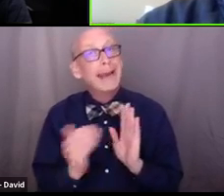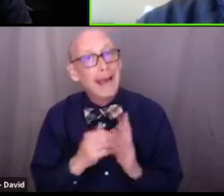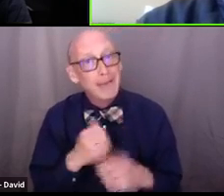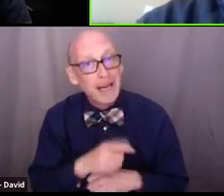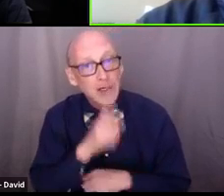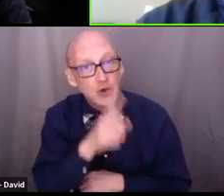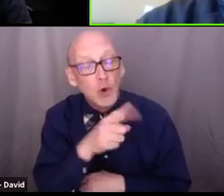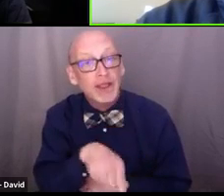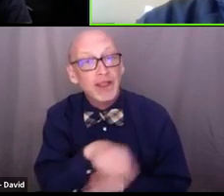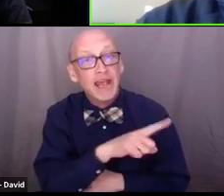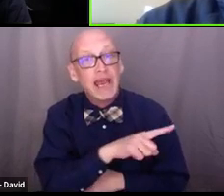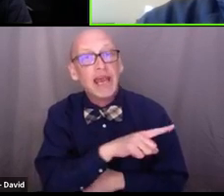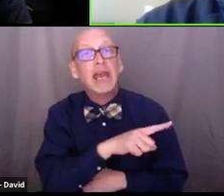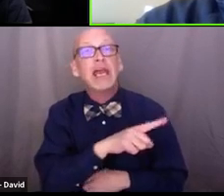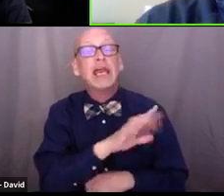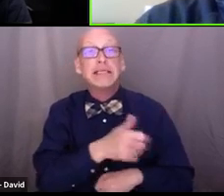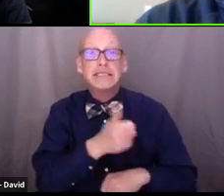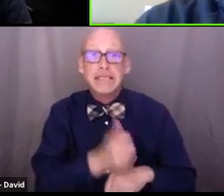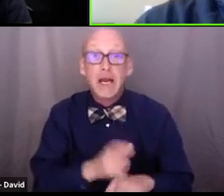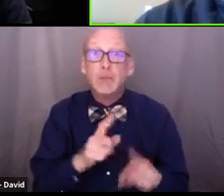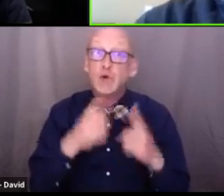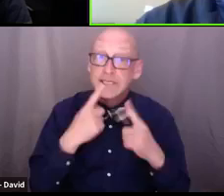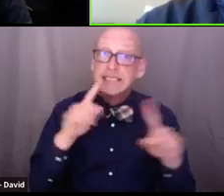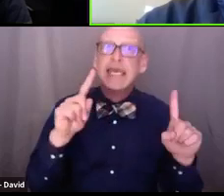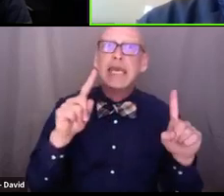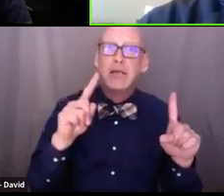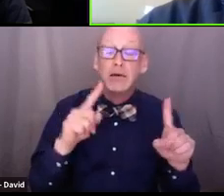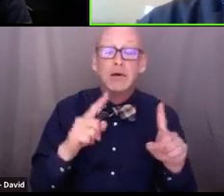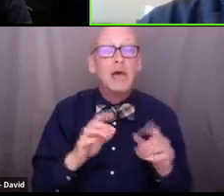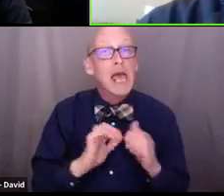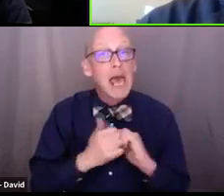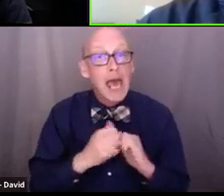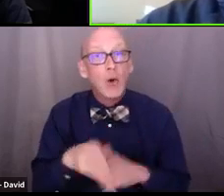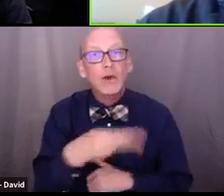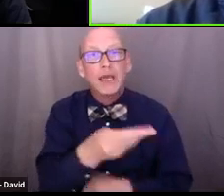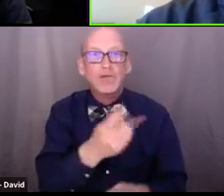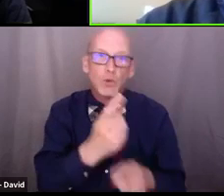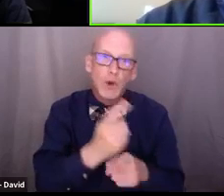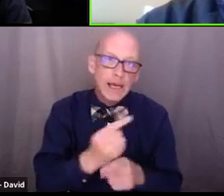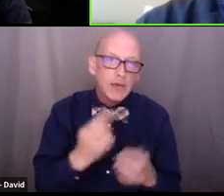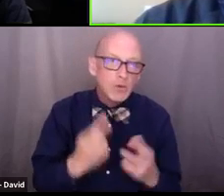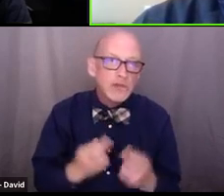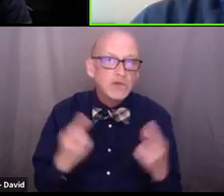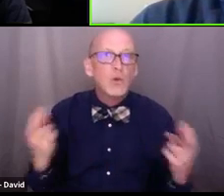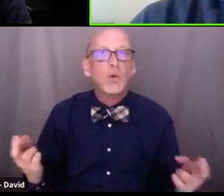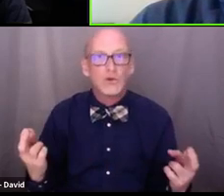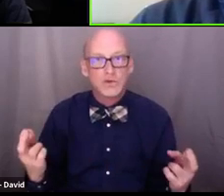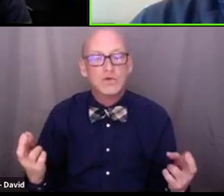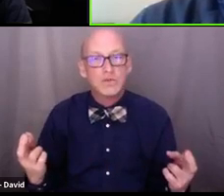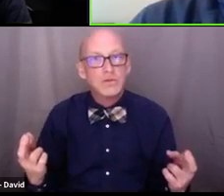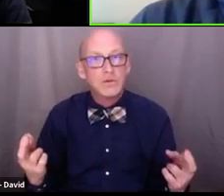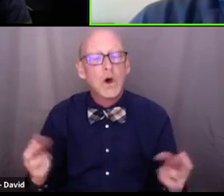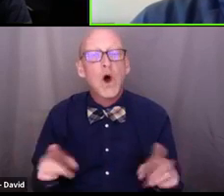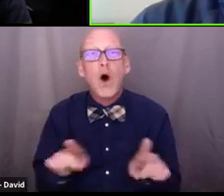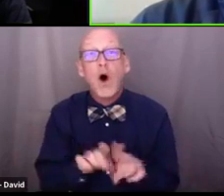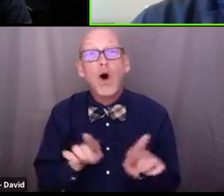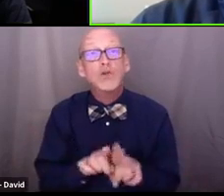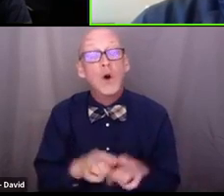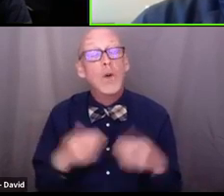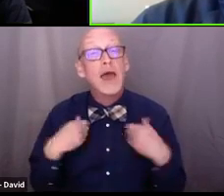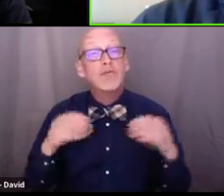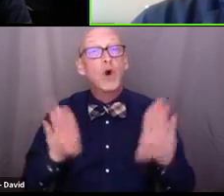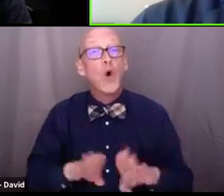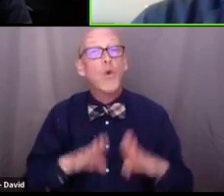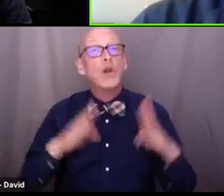that they are set up to succeed by giving them the proper resources And also having an open door policy. I